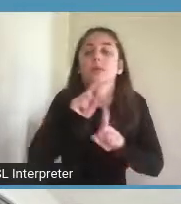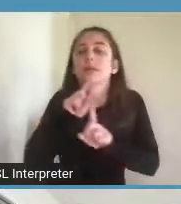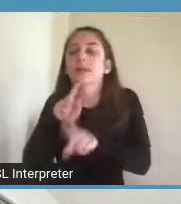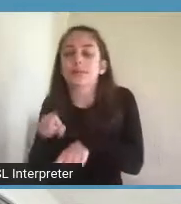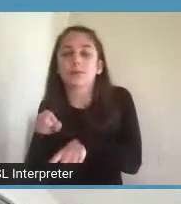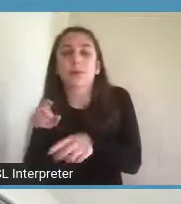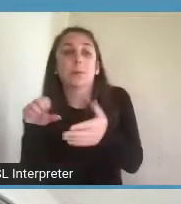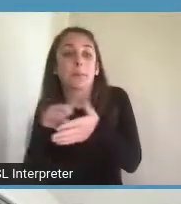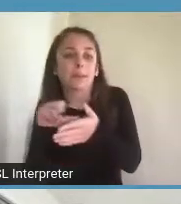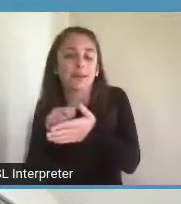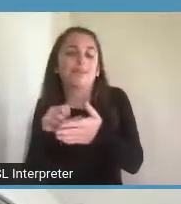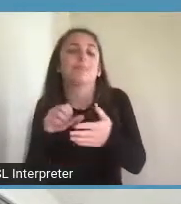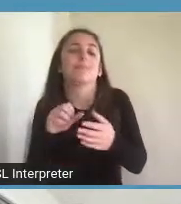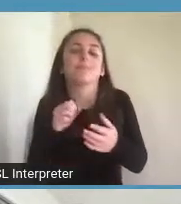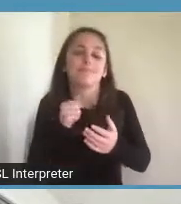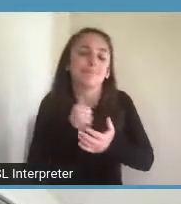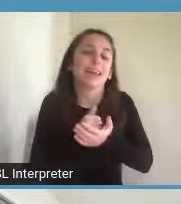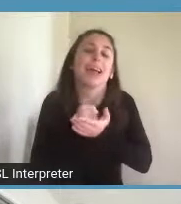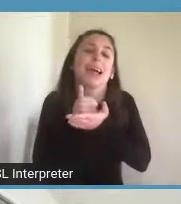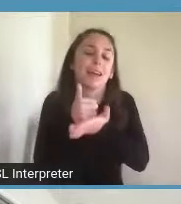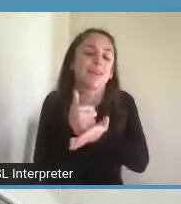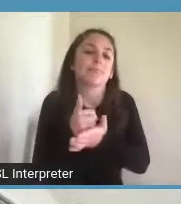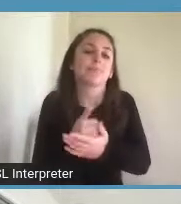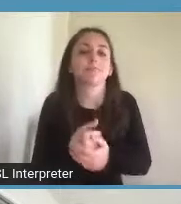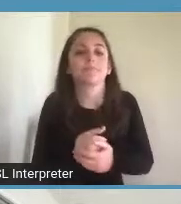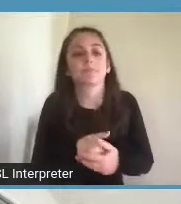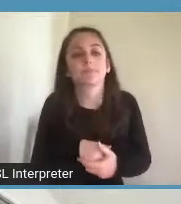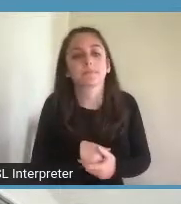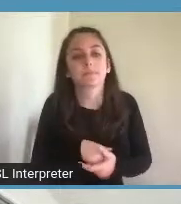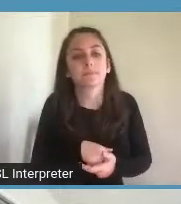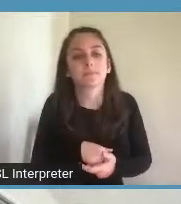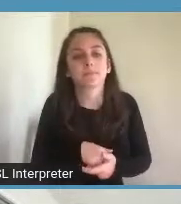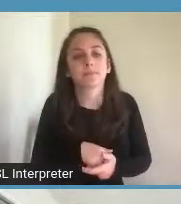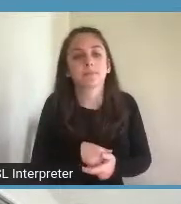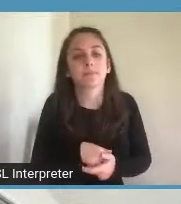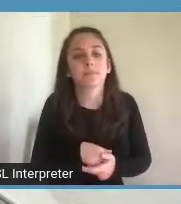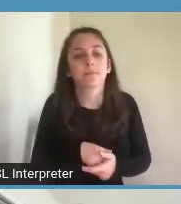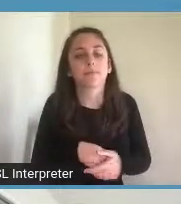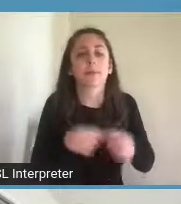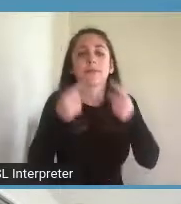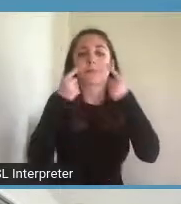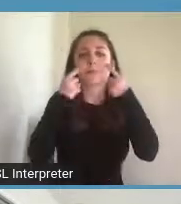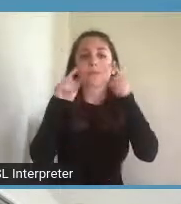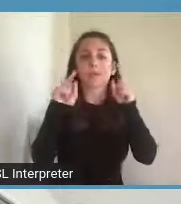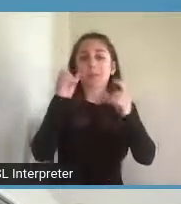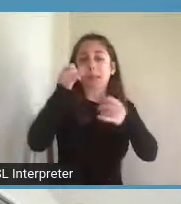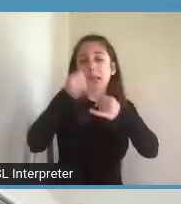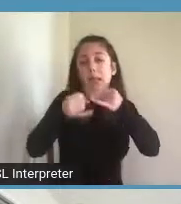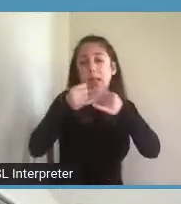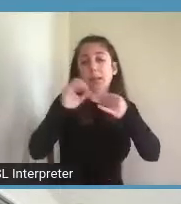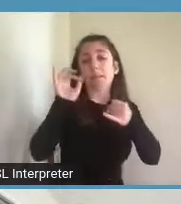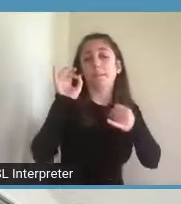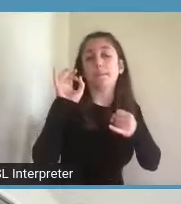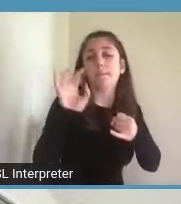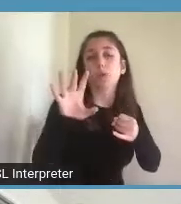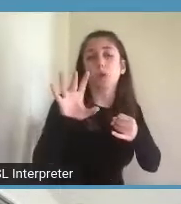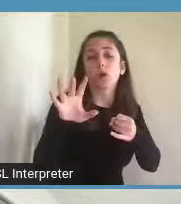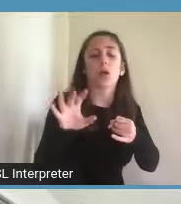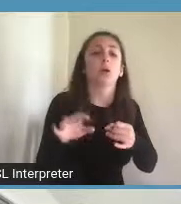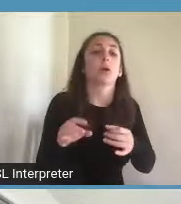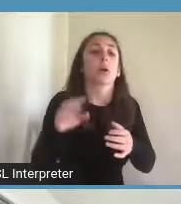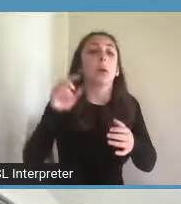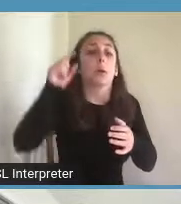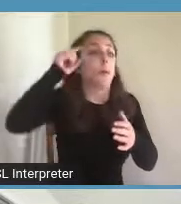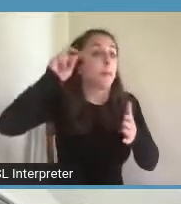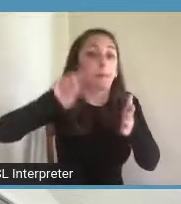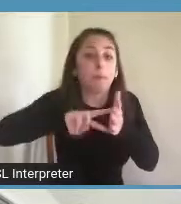people search using a question format. And finally, my last tip on this is just to be really clear about the purpose of that landing page